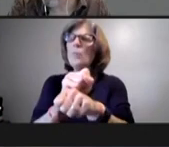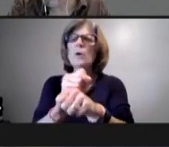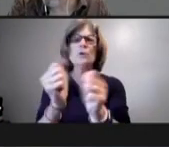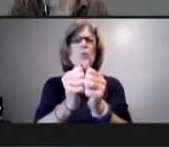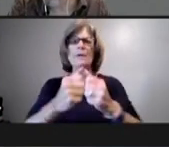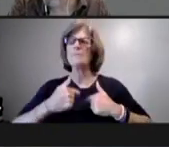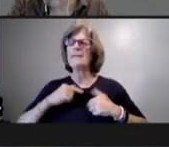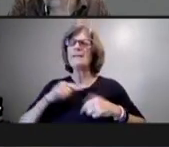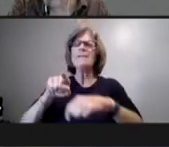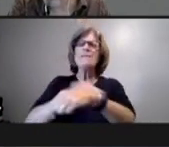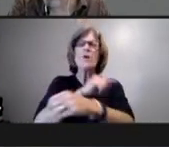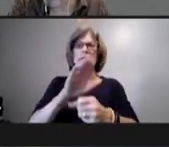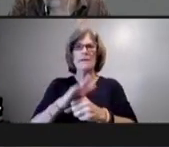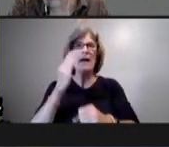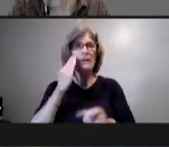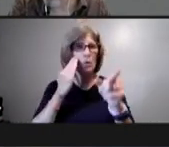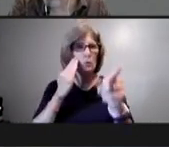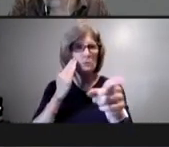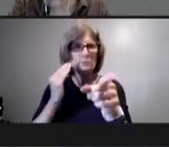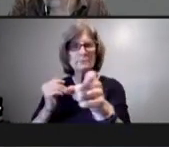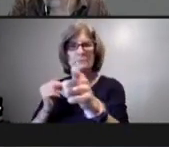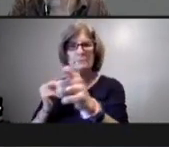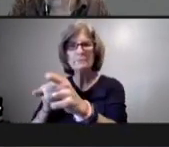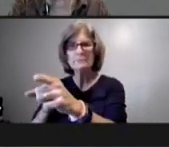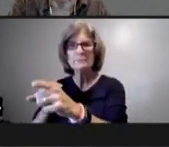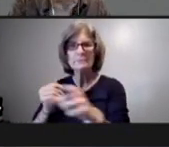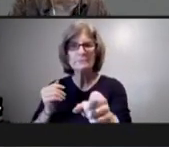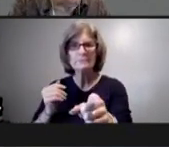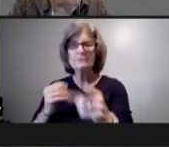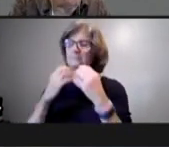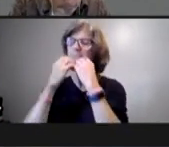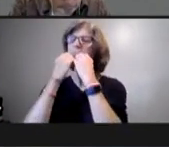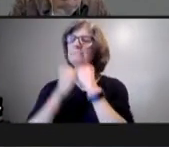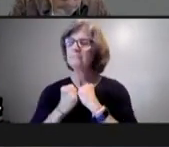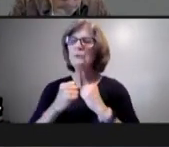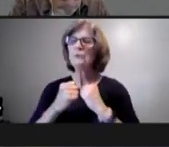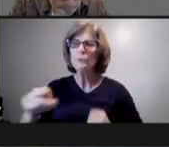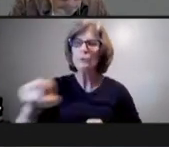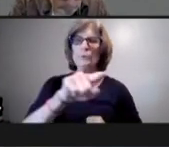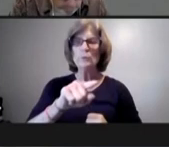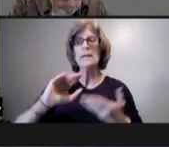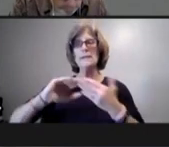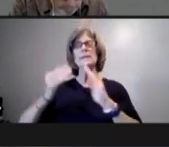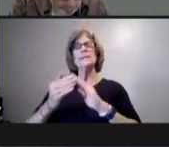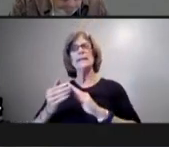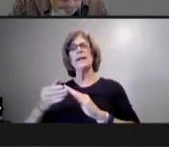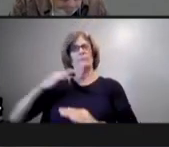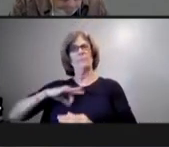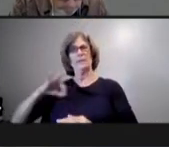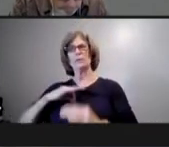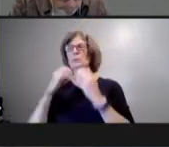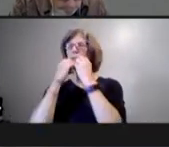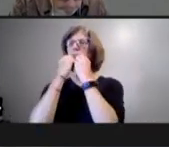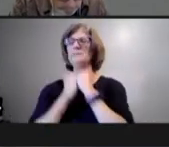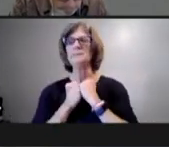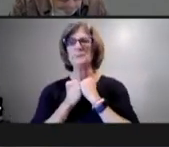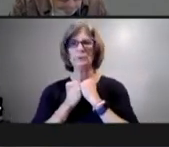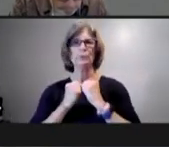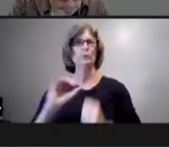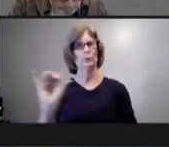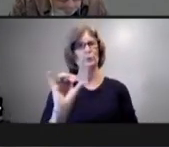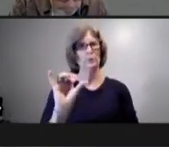know you all enough to know that it matters to you as well. It matters to the city of Pittsburgh as well. And so what can we do